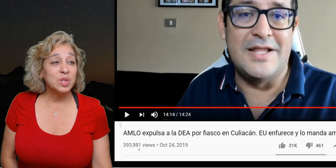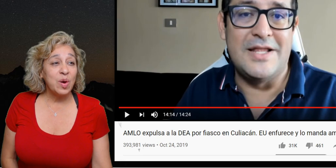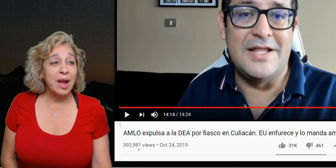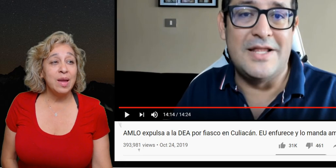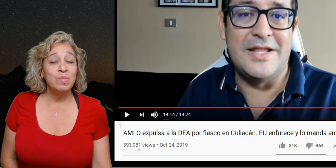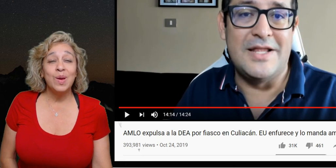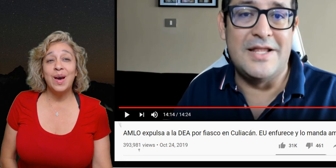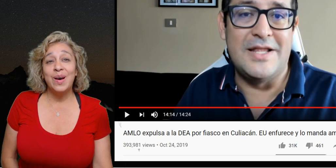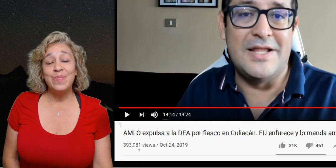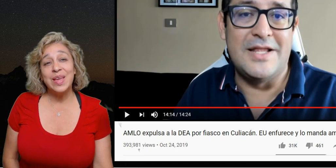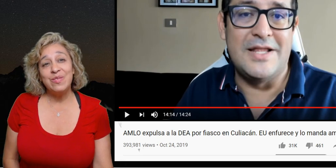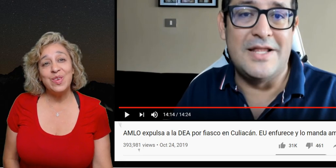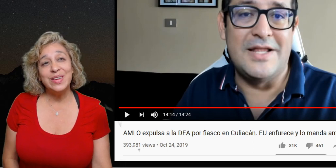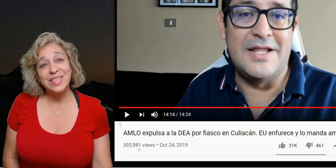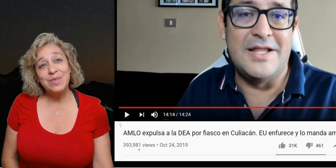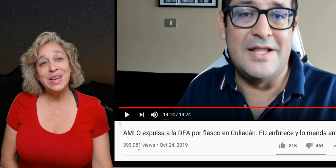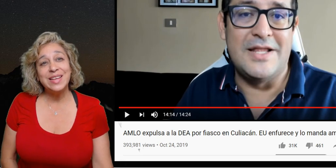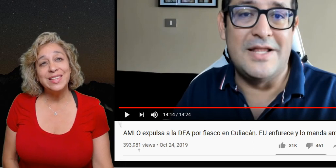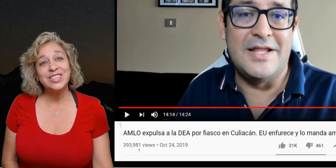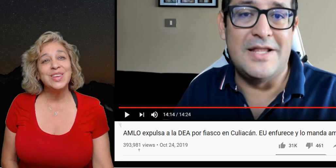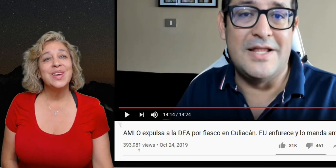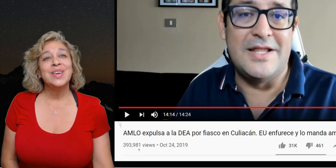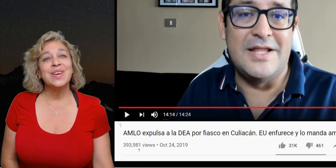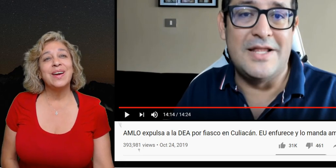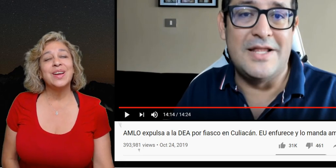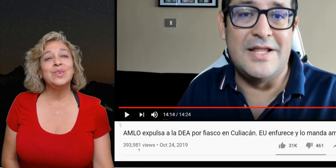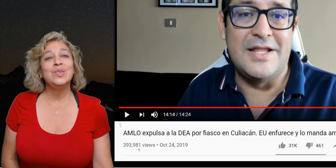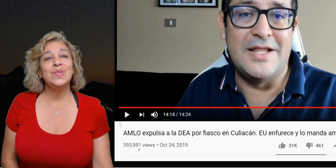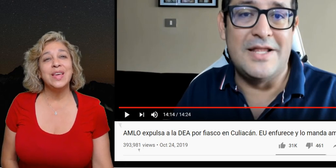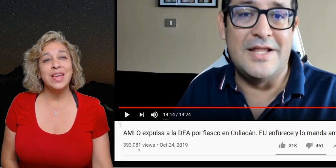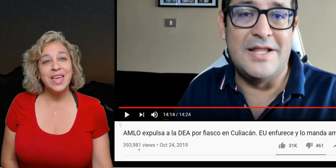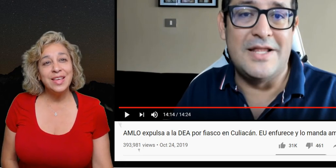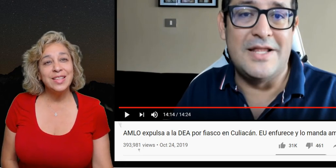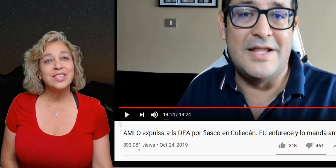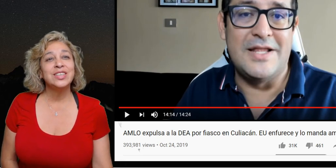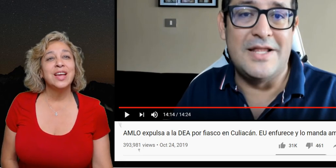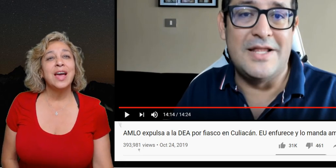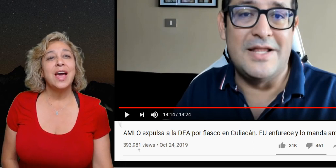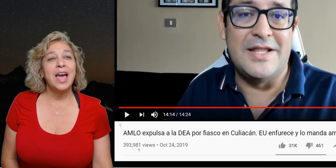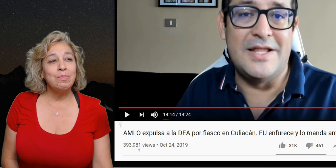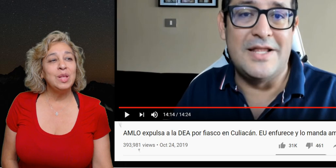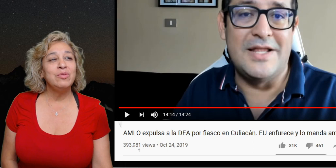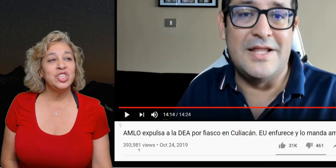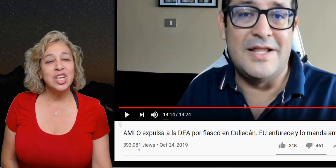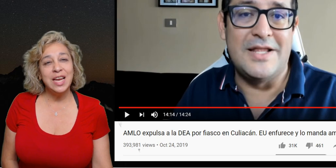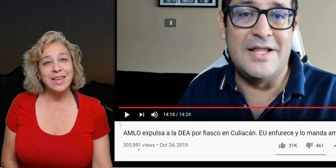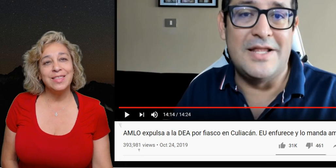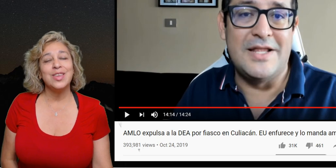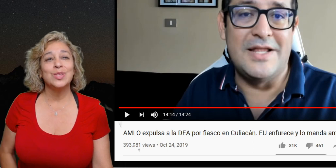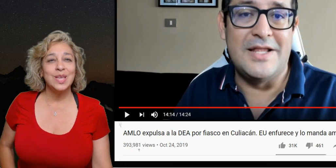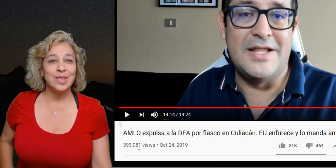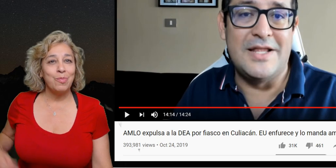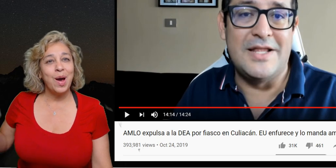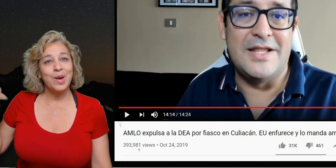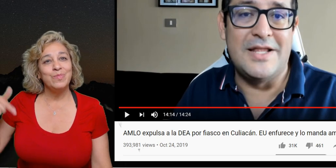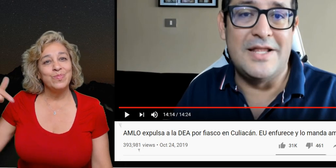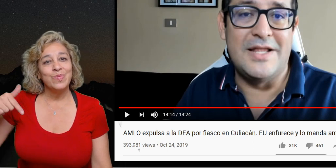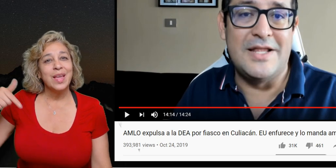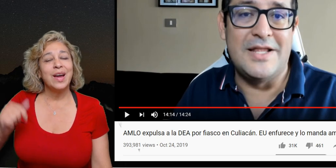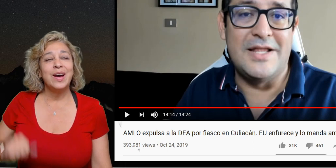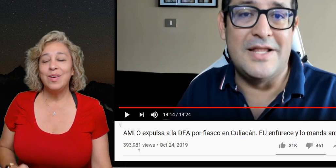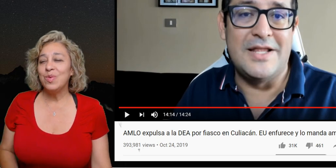and subscribe. And if you want to see him in English, you got to go to the English AMLO Vision link that you'll see at the